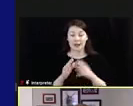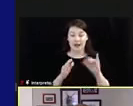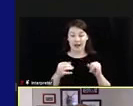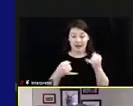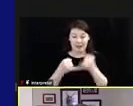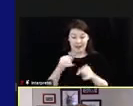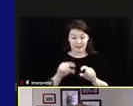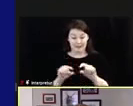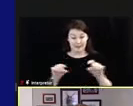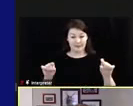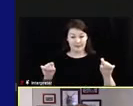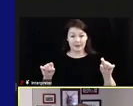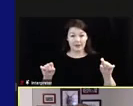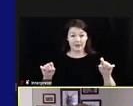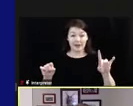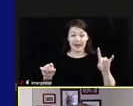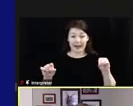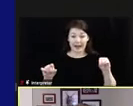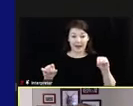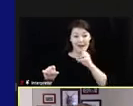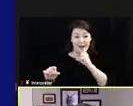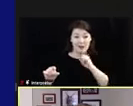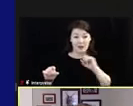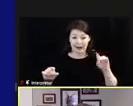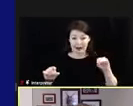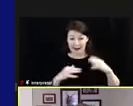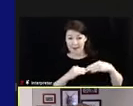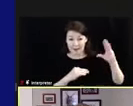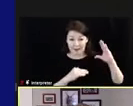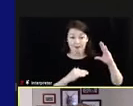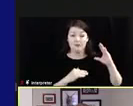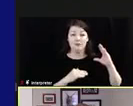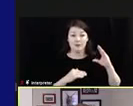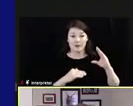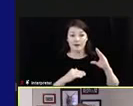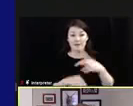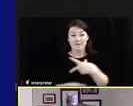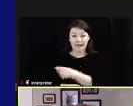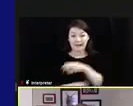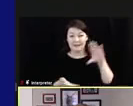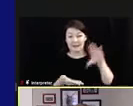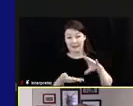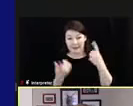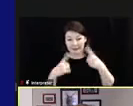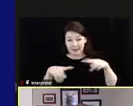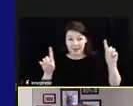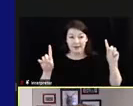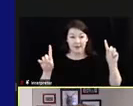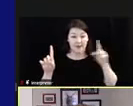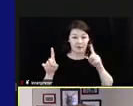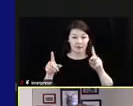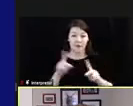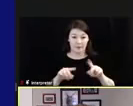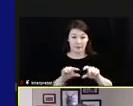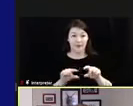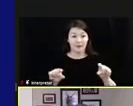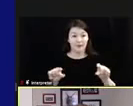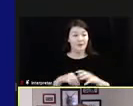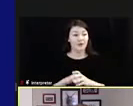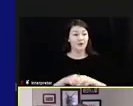effectiveness associated with our 80 plus population. And then the same trend holds true with the death data. And again, this is a really